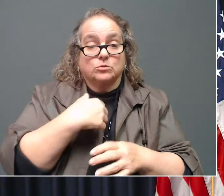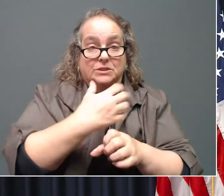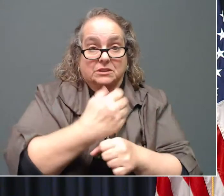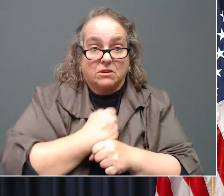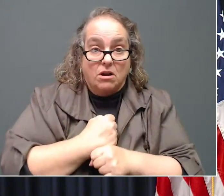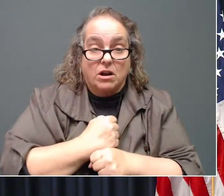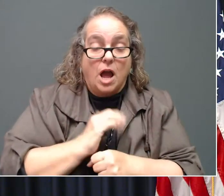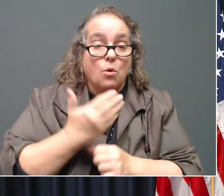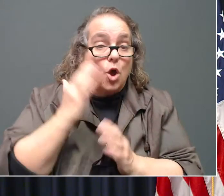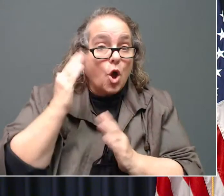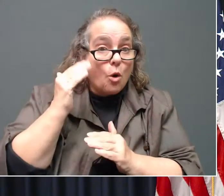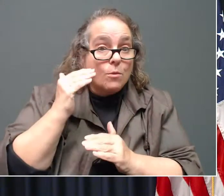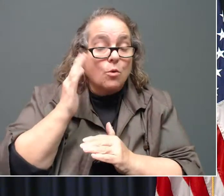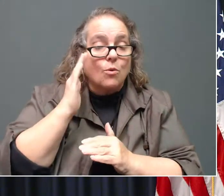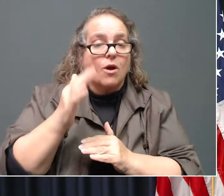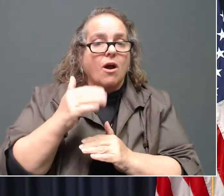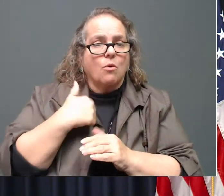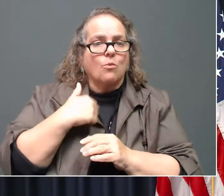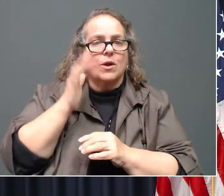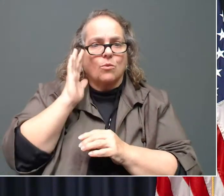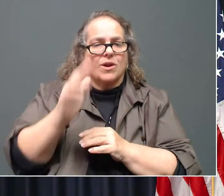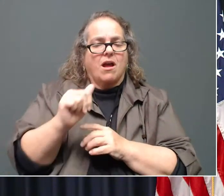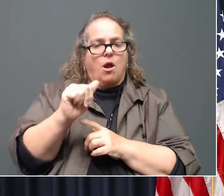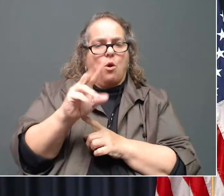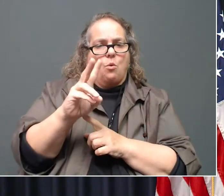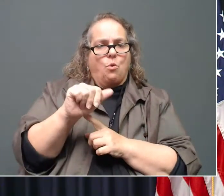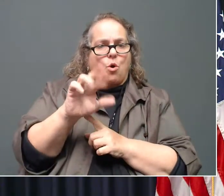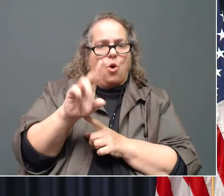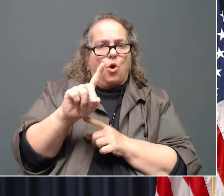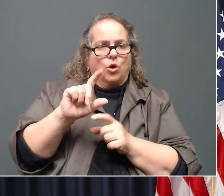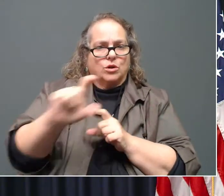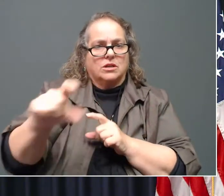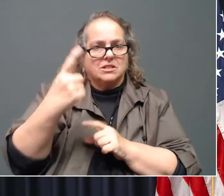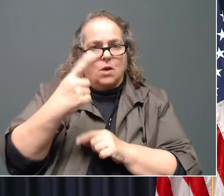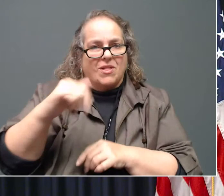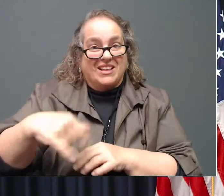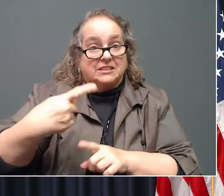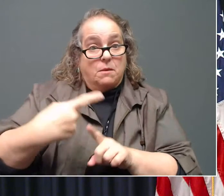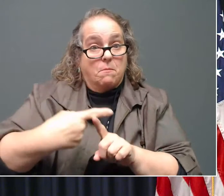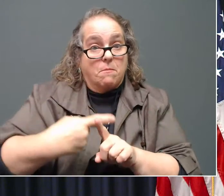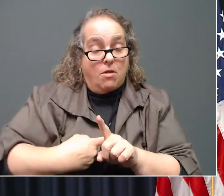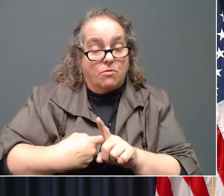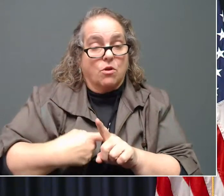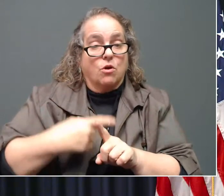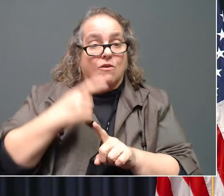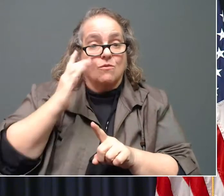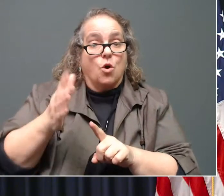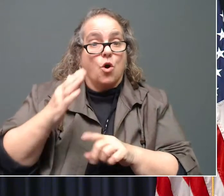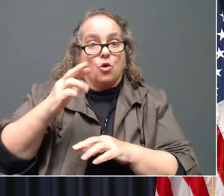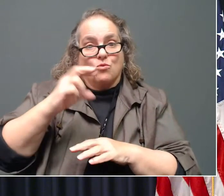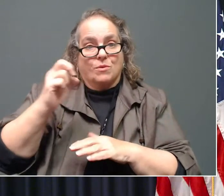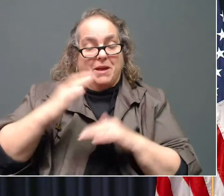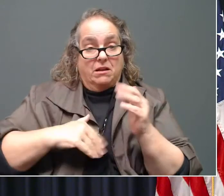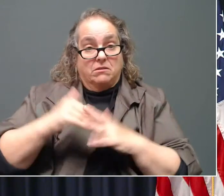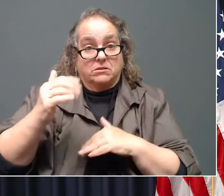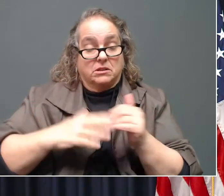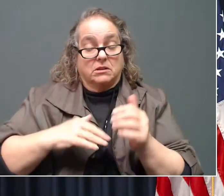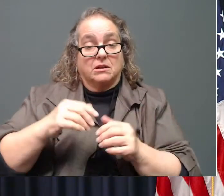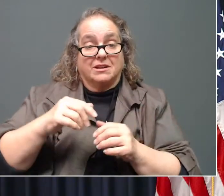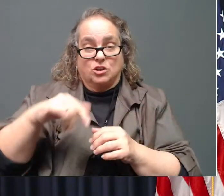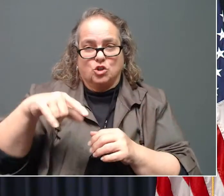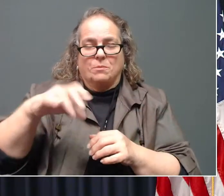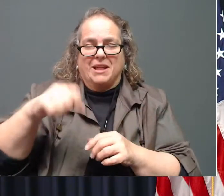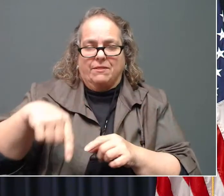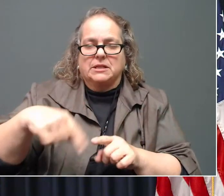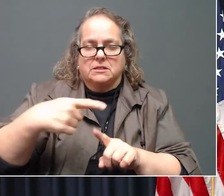there will be an award this month. I want to check back in on it, but it's supposed to be this month.